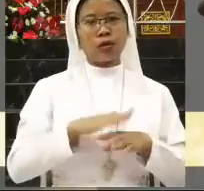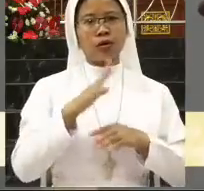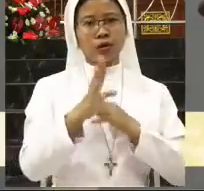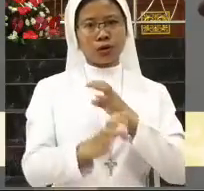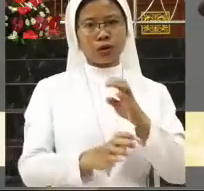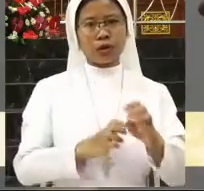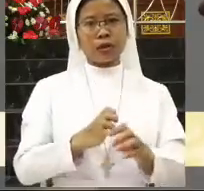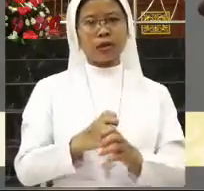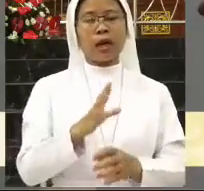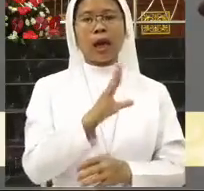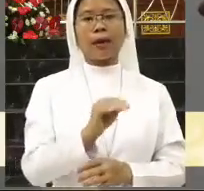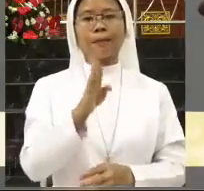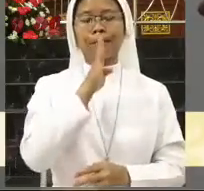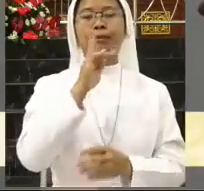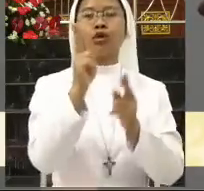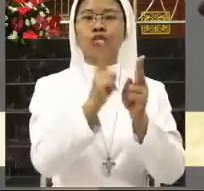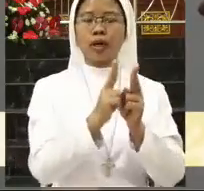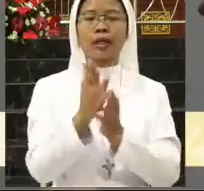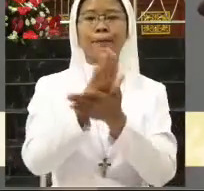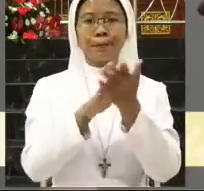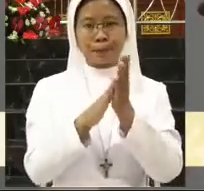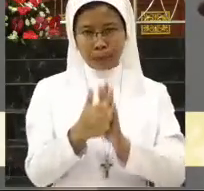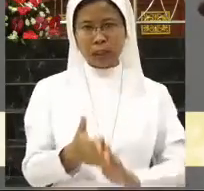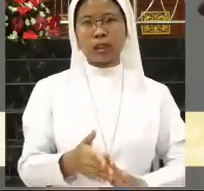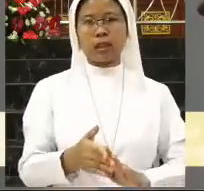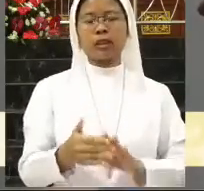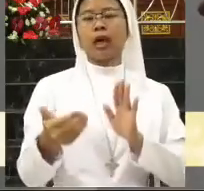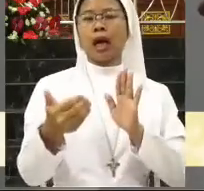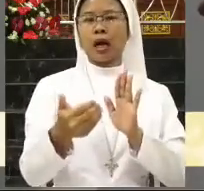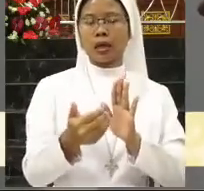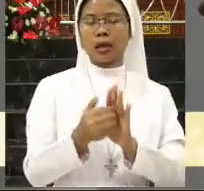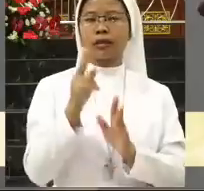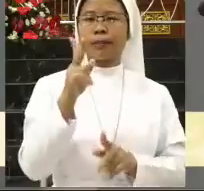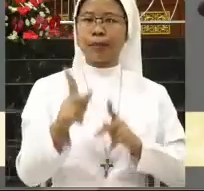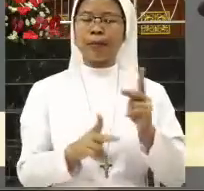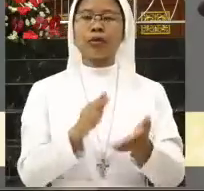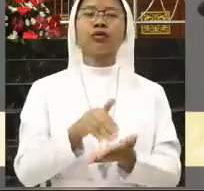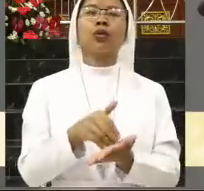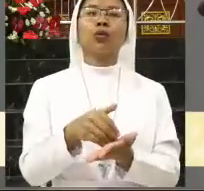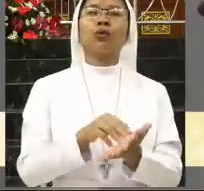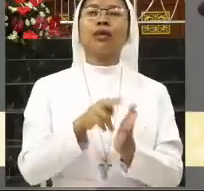and live in harmony amidst human frailty.